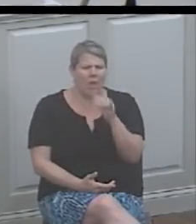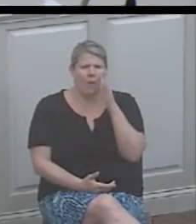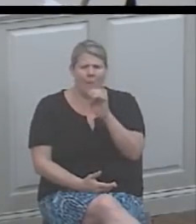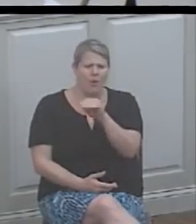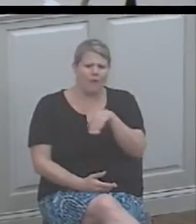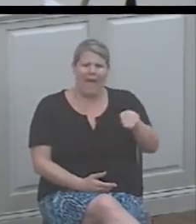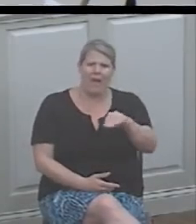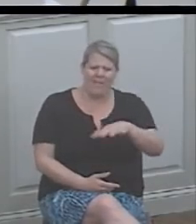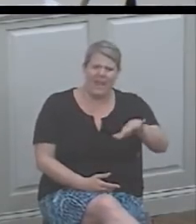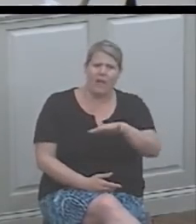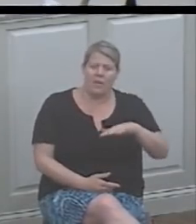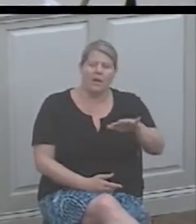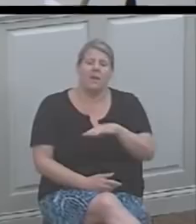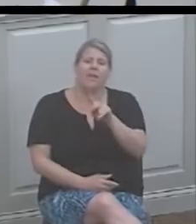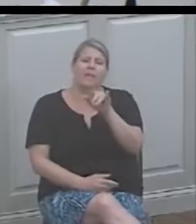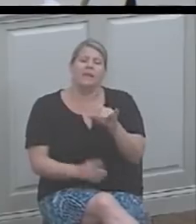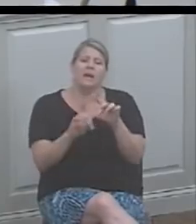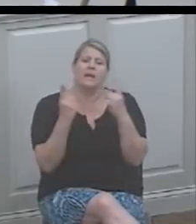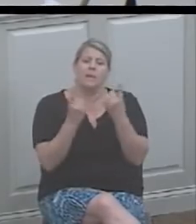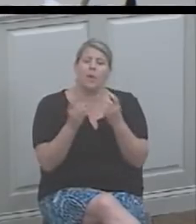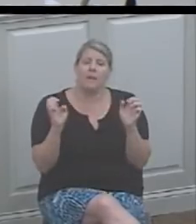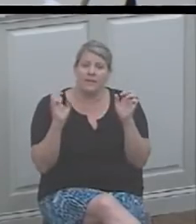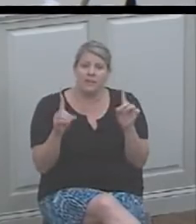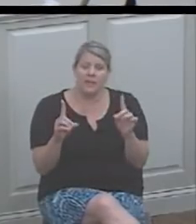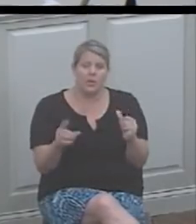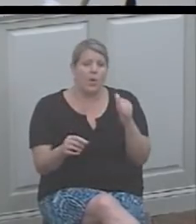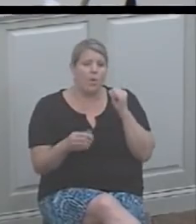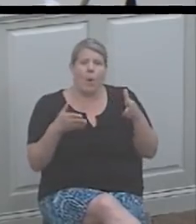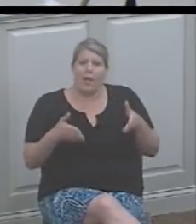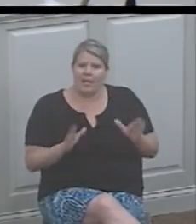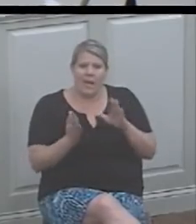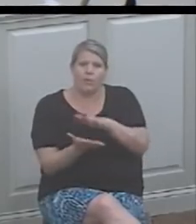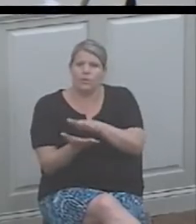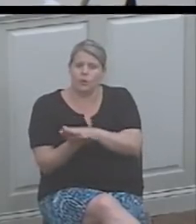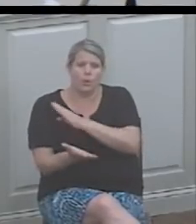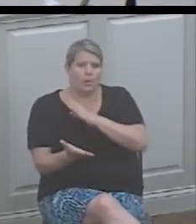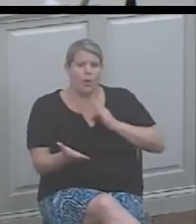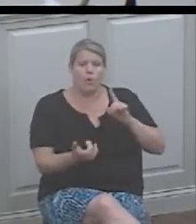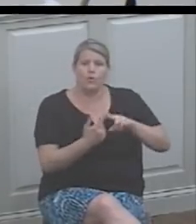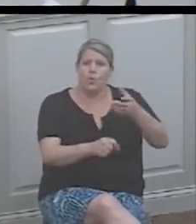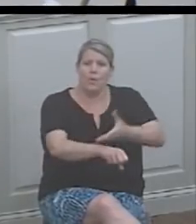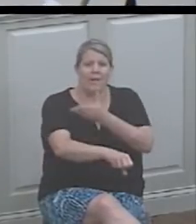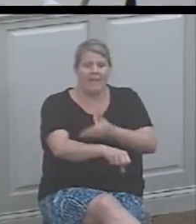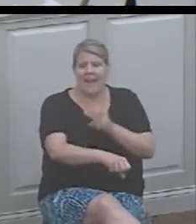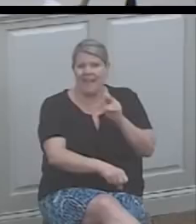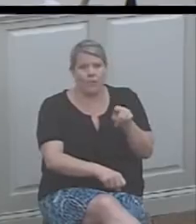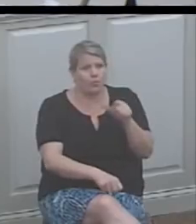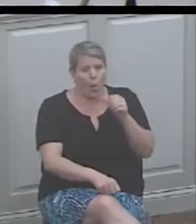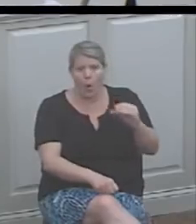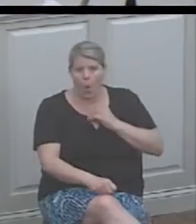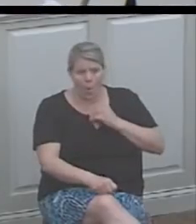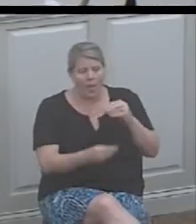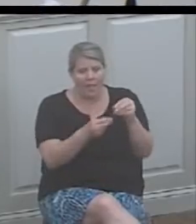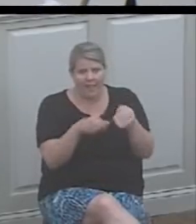The Kentucky Department of Education obviously won't allow the school board to improve land it does not own in fee simple, even